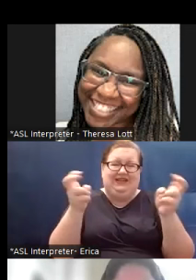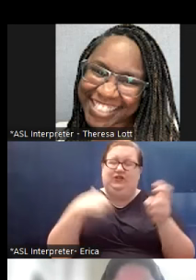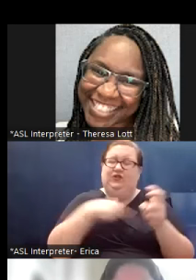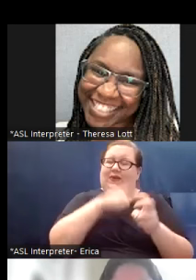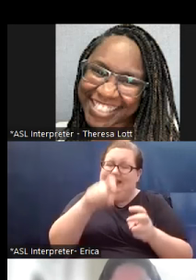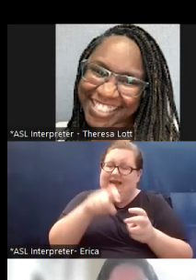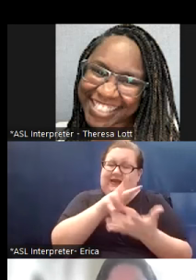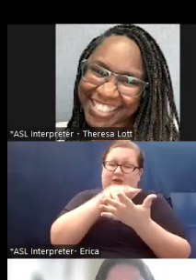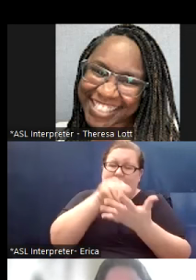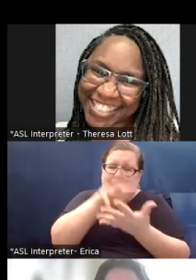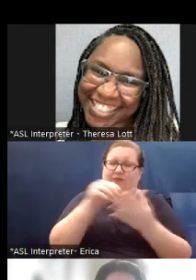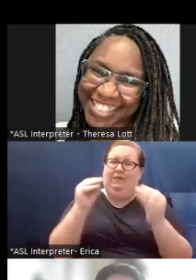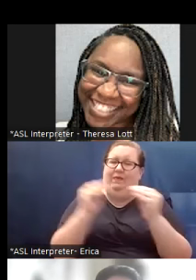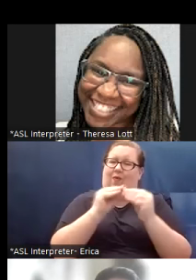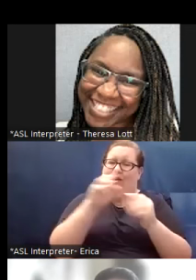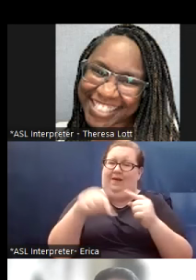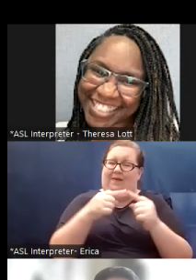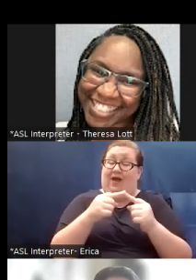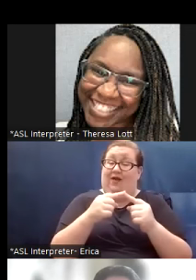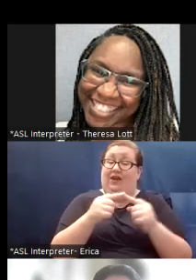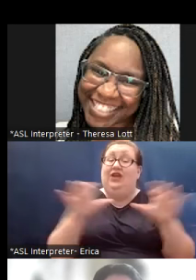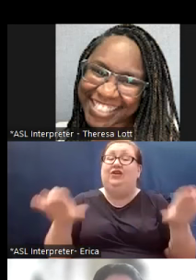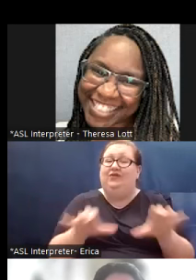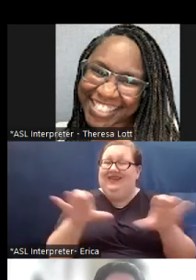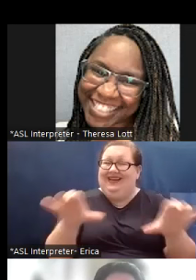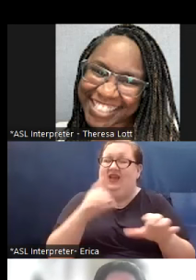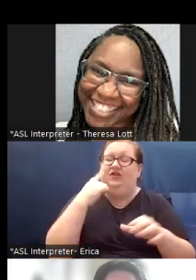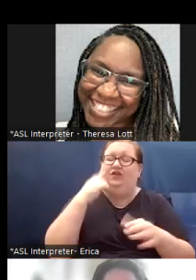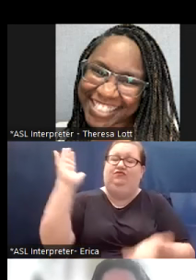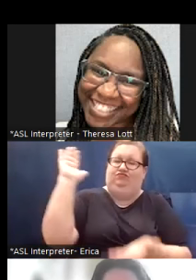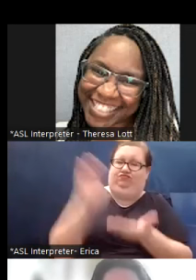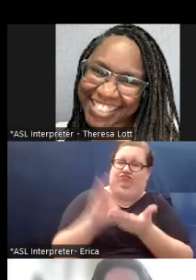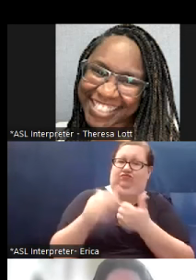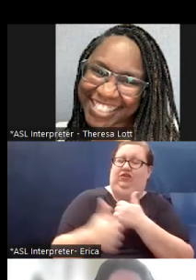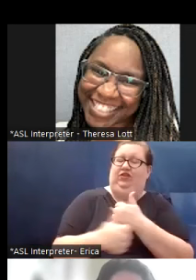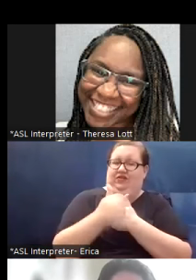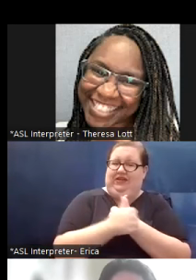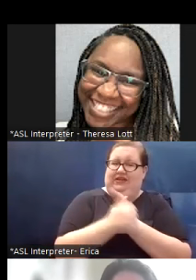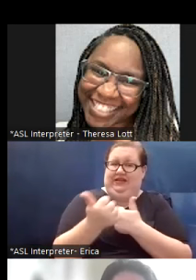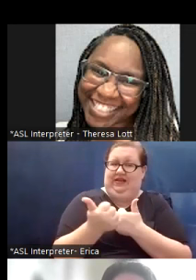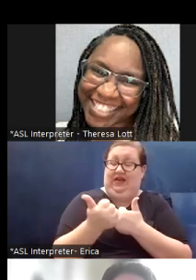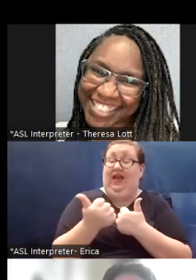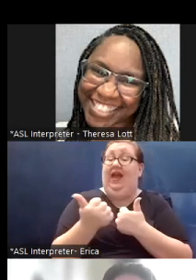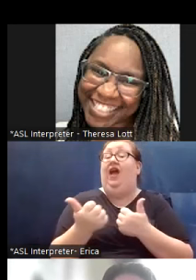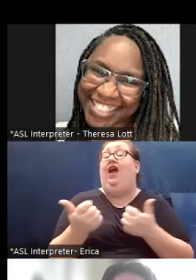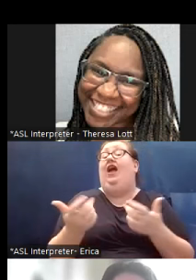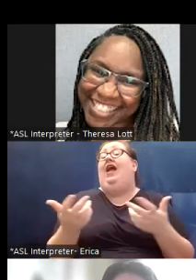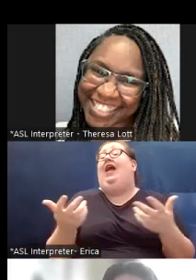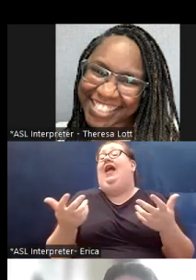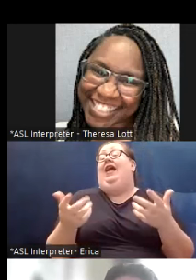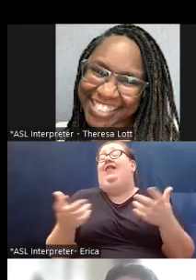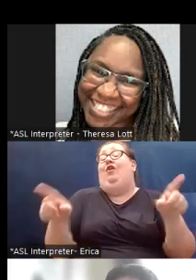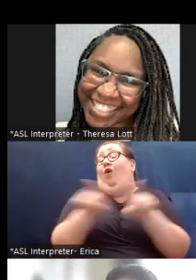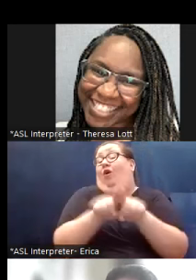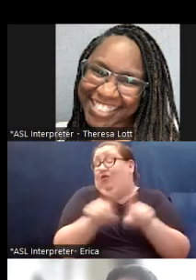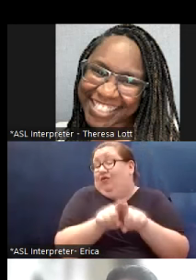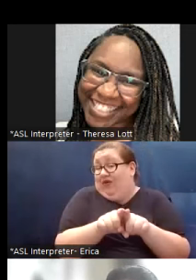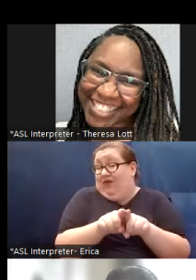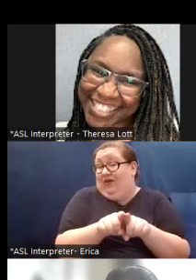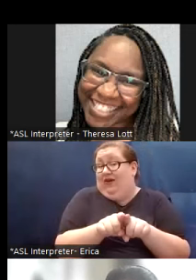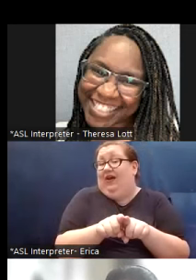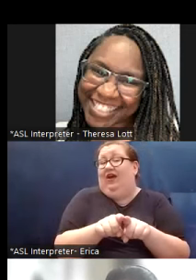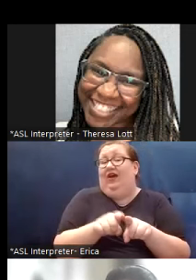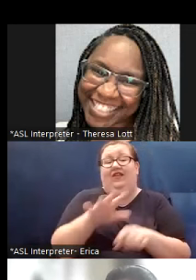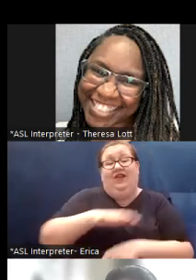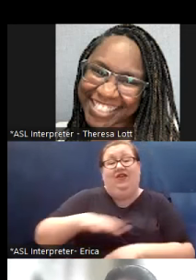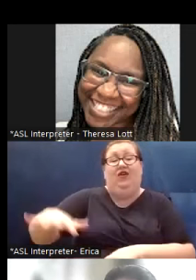in order to take action to reduce this risk. And on top of all of this, most of the region is highly socially